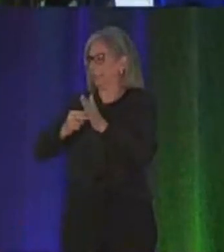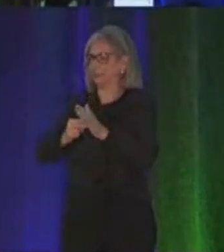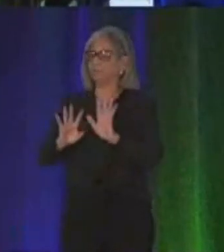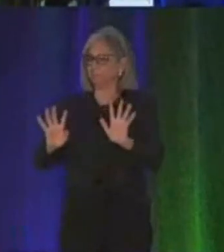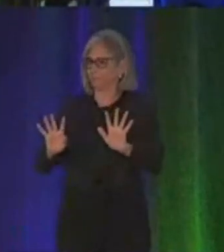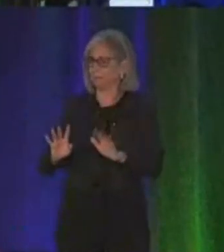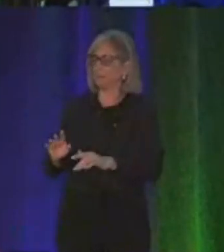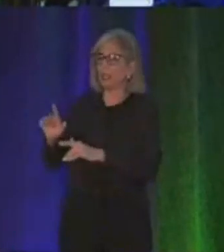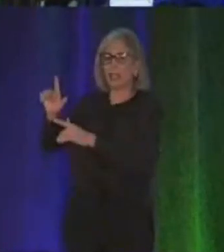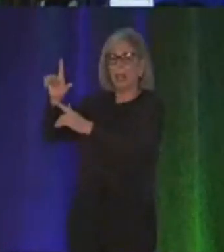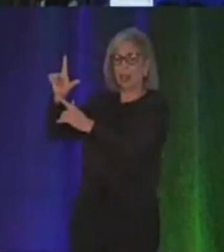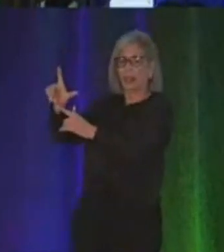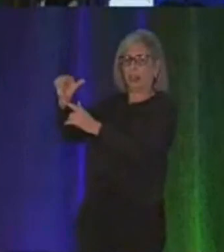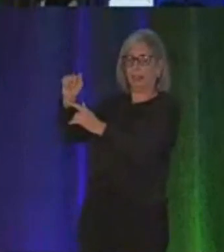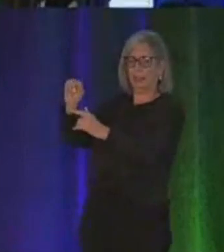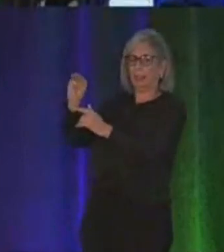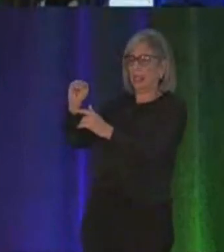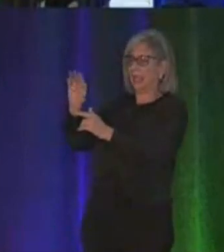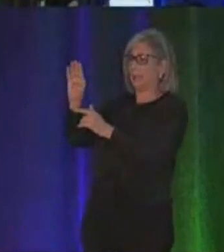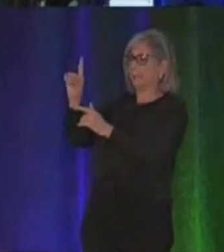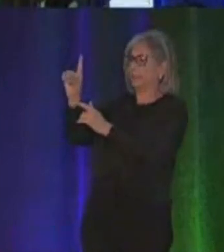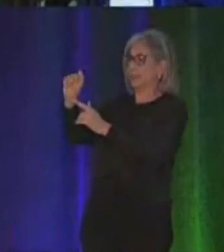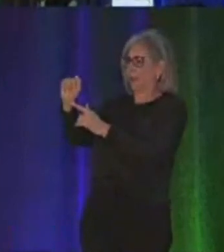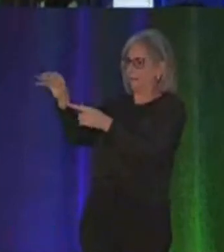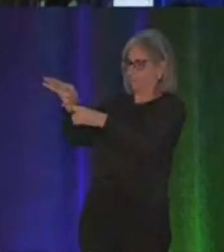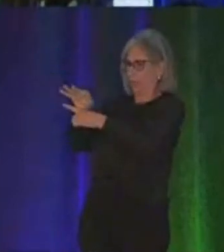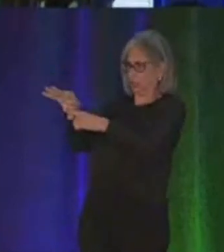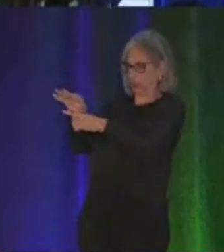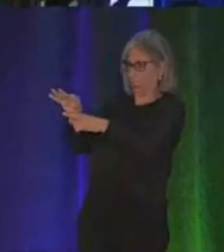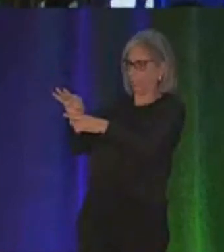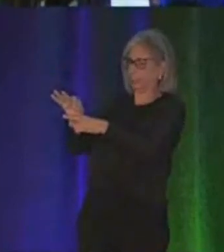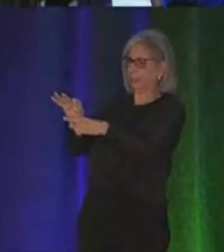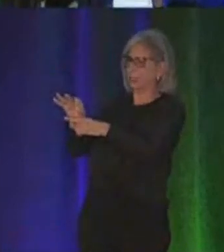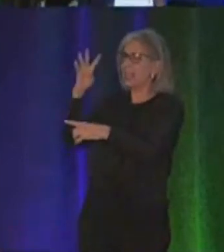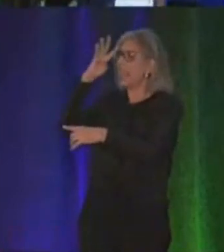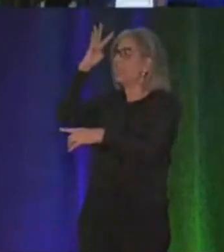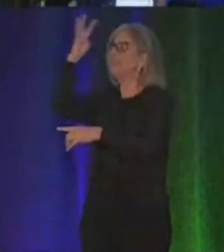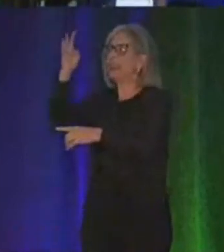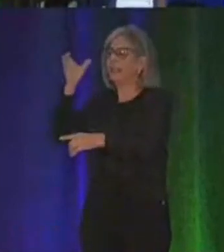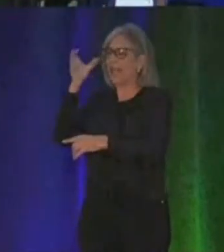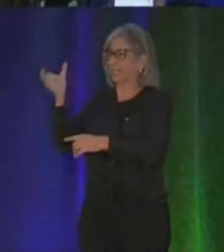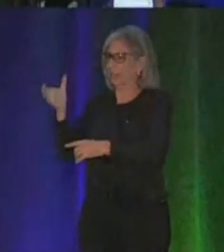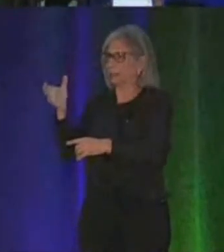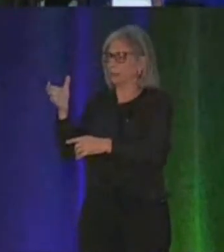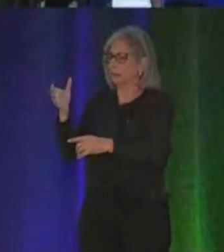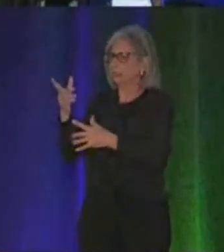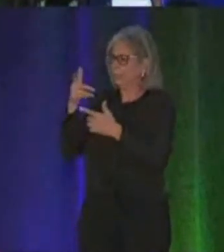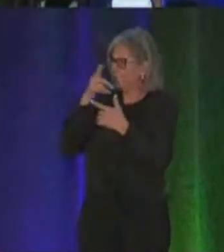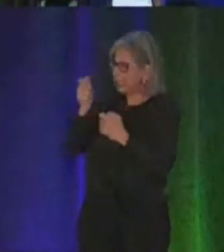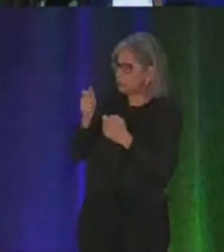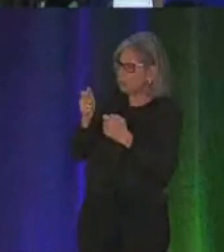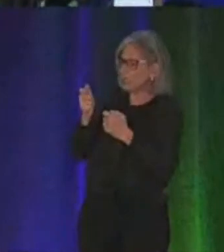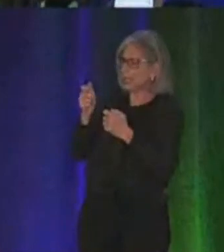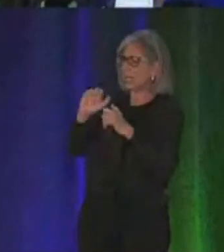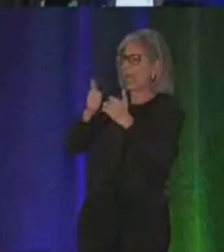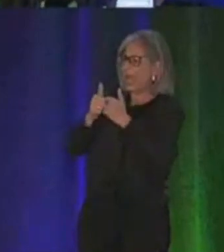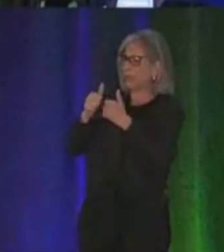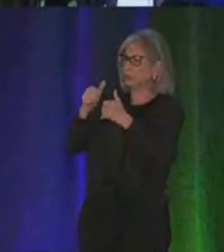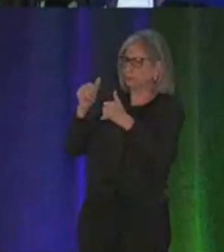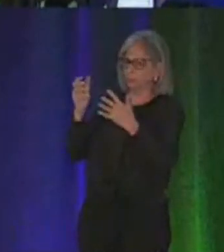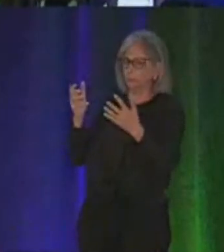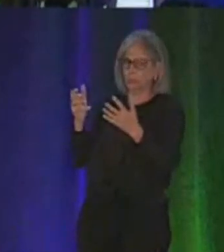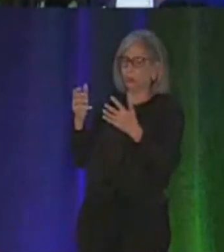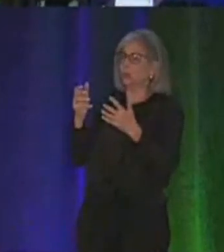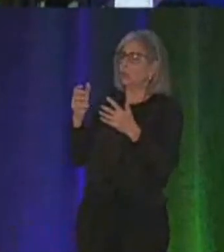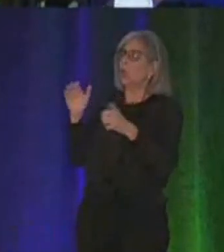So Lambda functions are a really innovative concept, and they're a very interesting way to do compute in